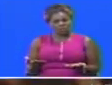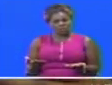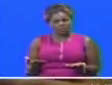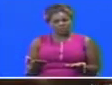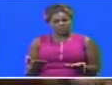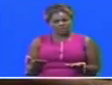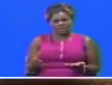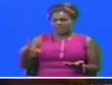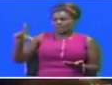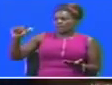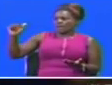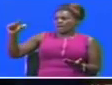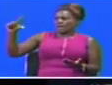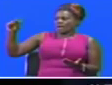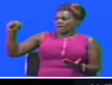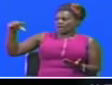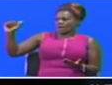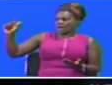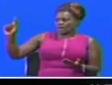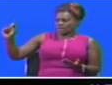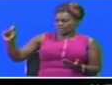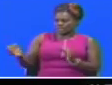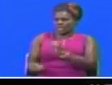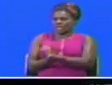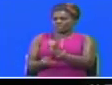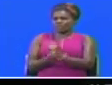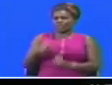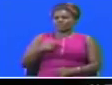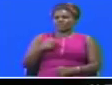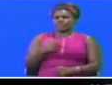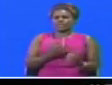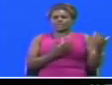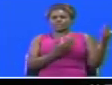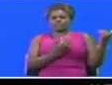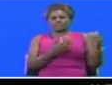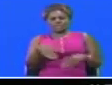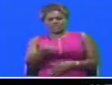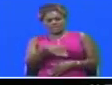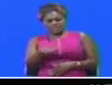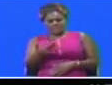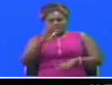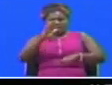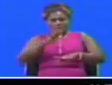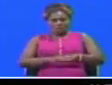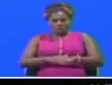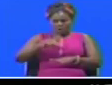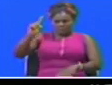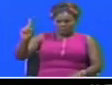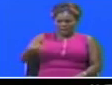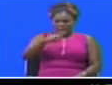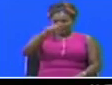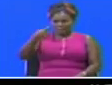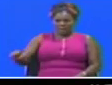Mheshimiwa Benjamin Langat, of course, telling us some of the reactions expected from this area regarding the cancellation of the